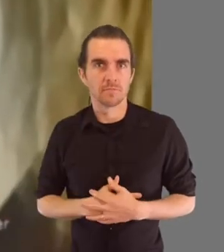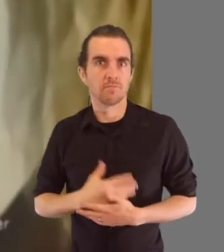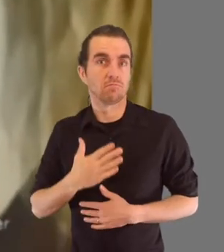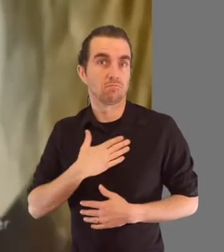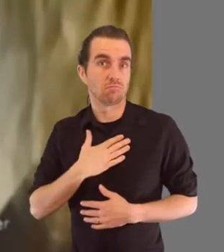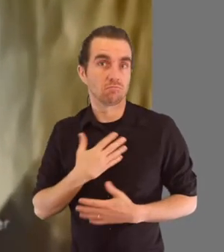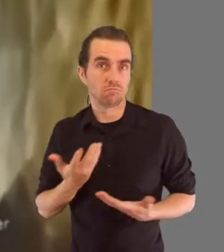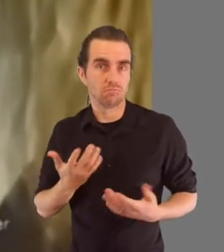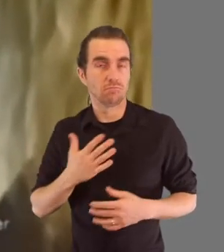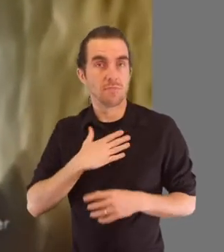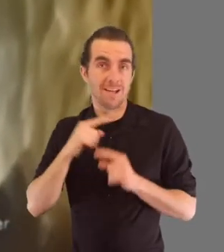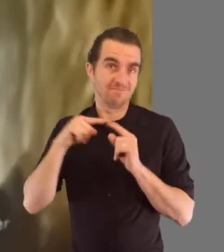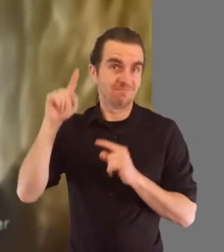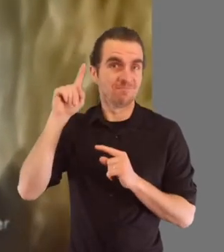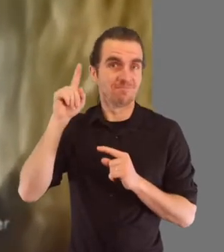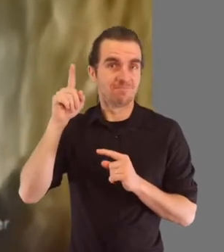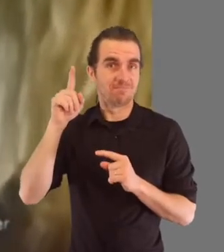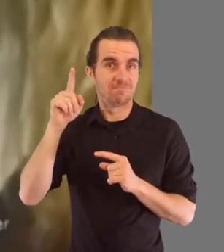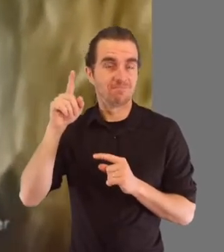In my case, it's because my mother